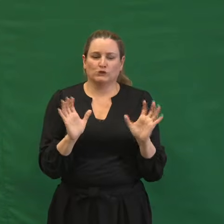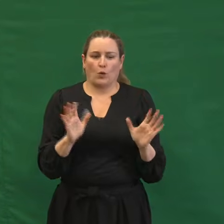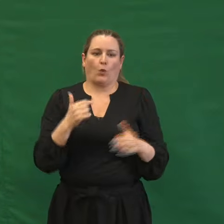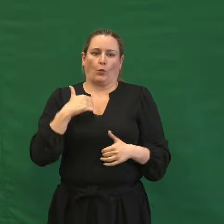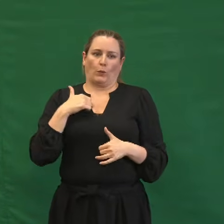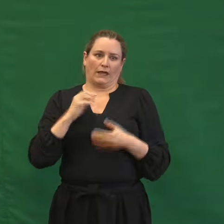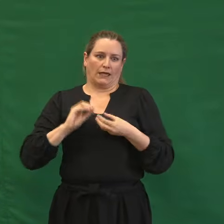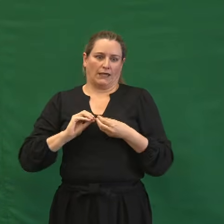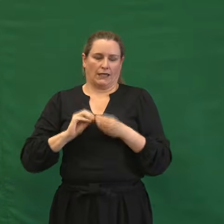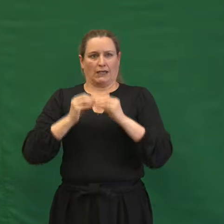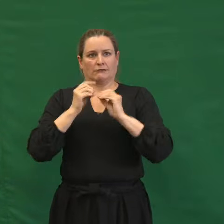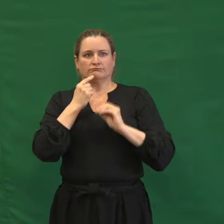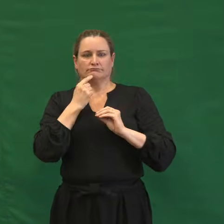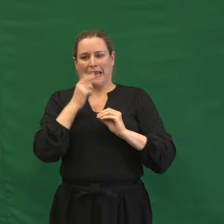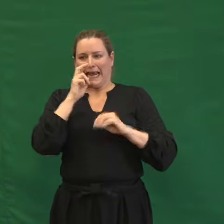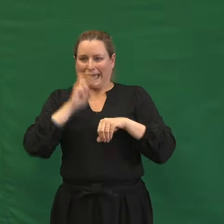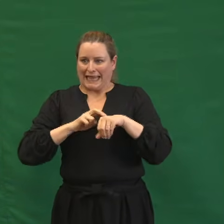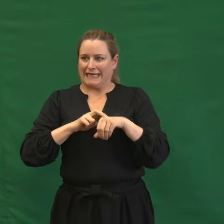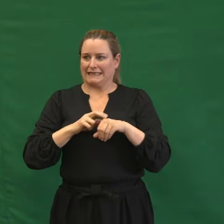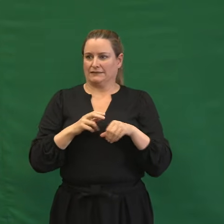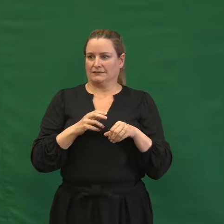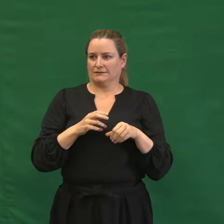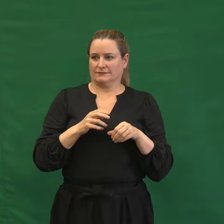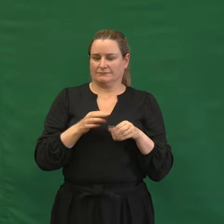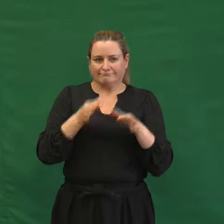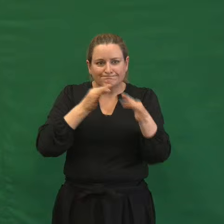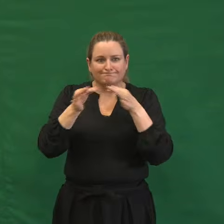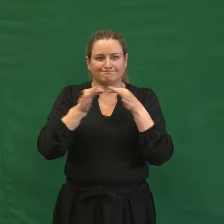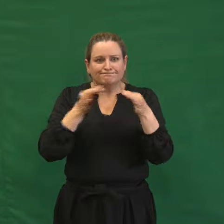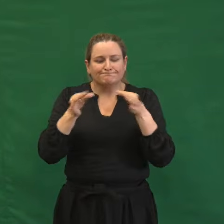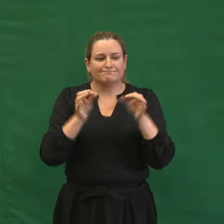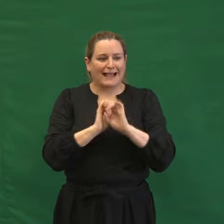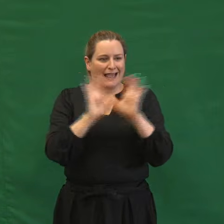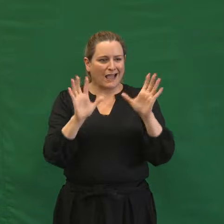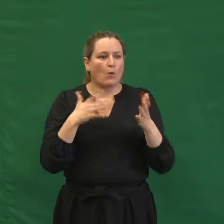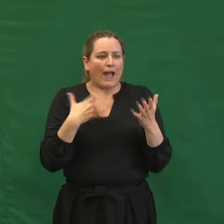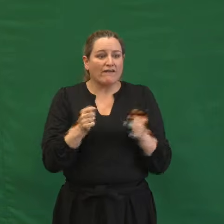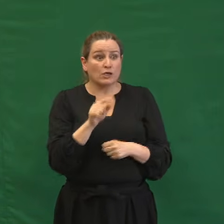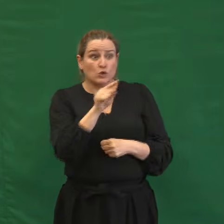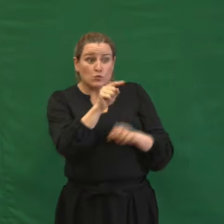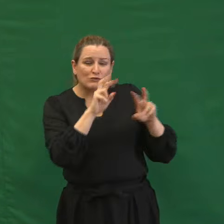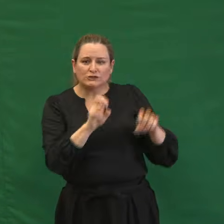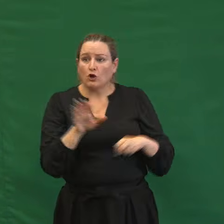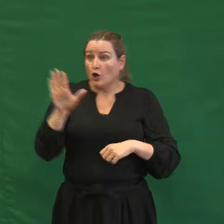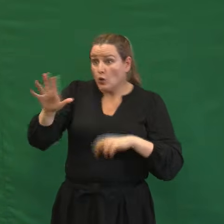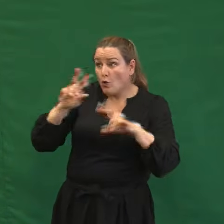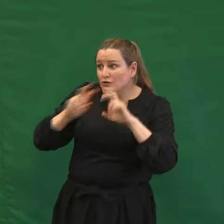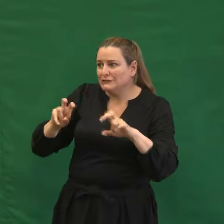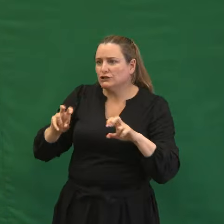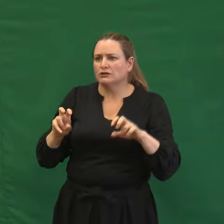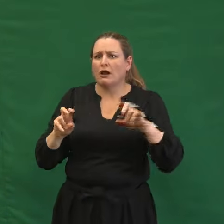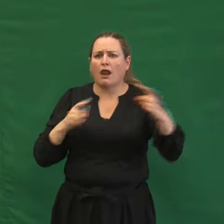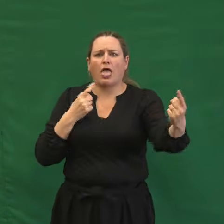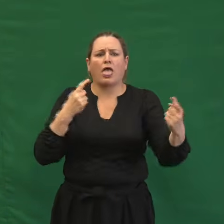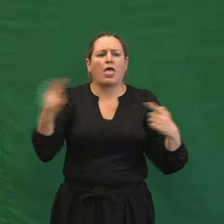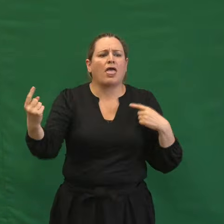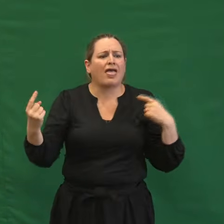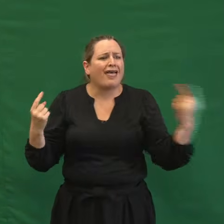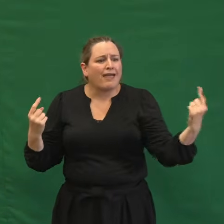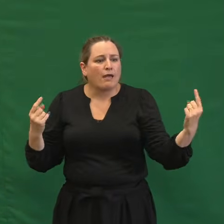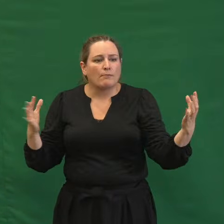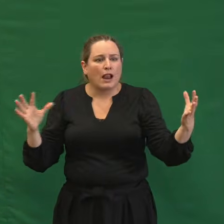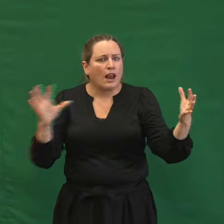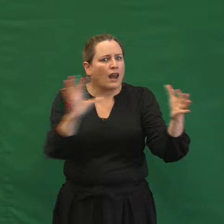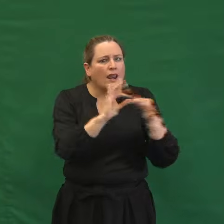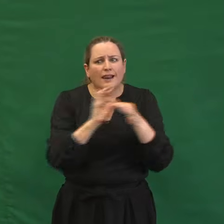Although we have some research in scattered papers, none of it hasn't been collected. It's